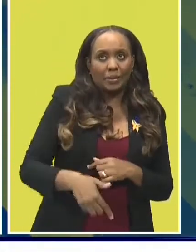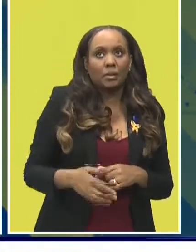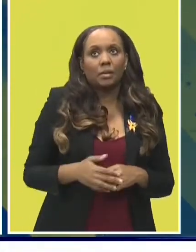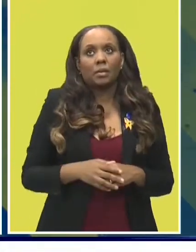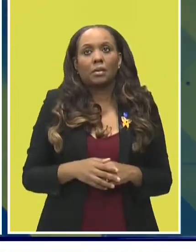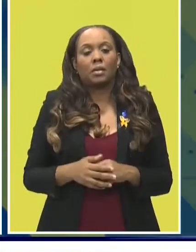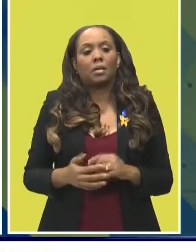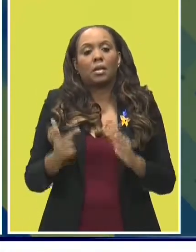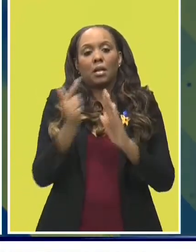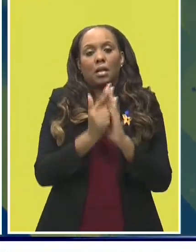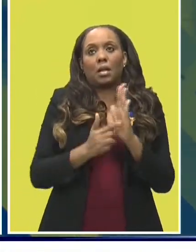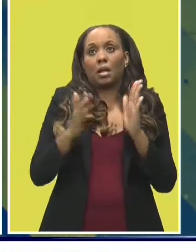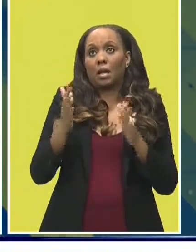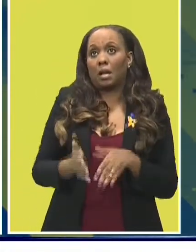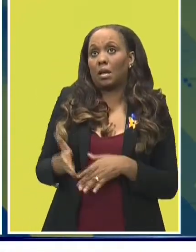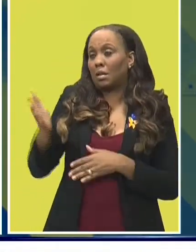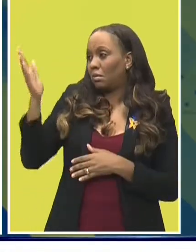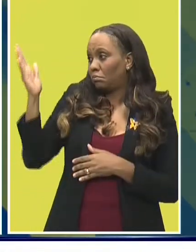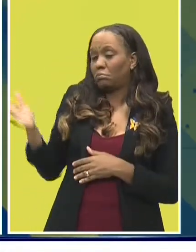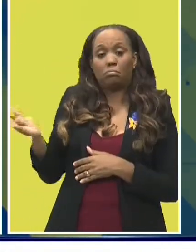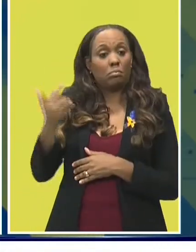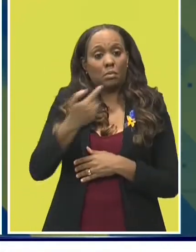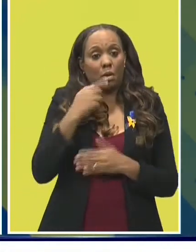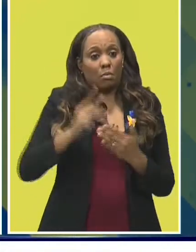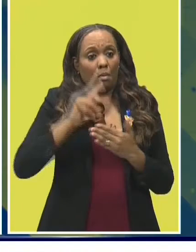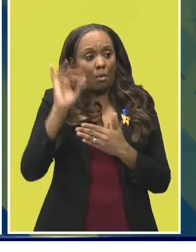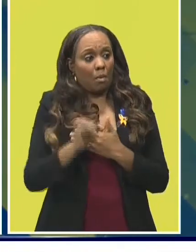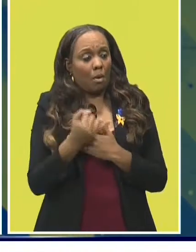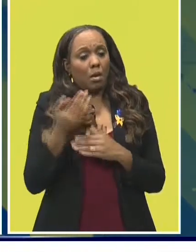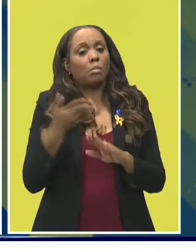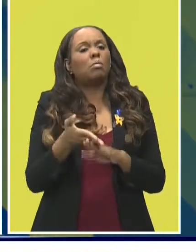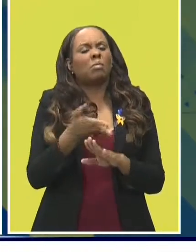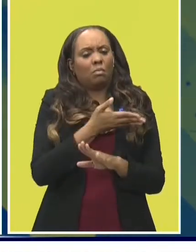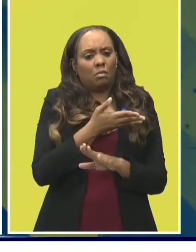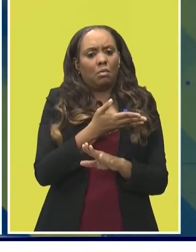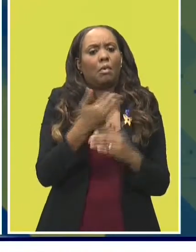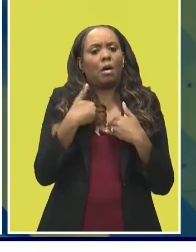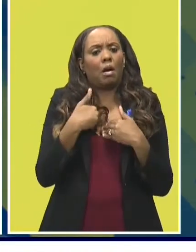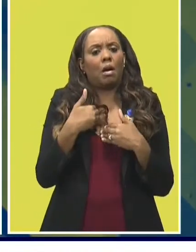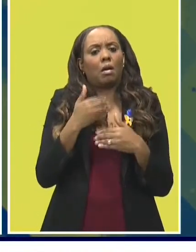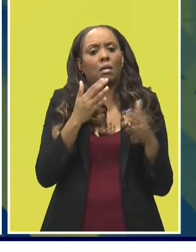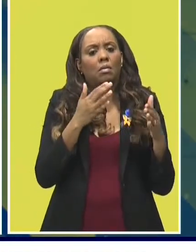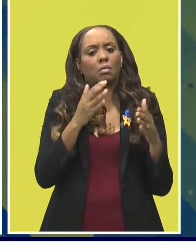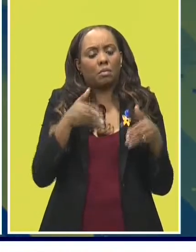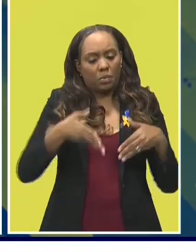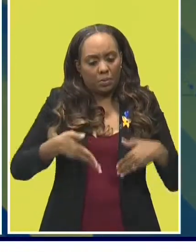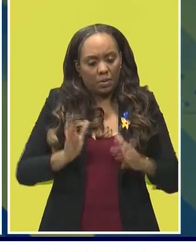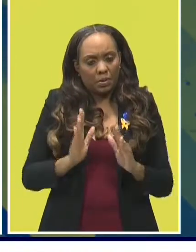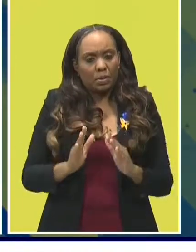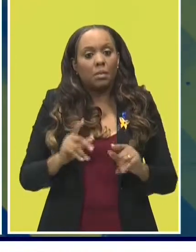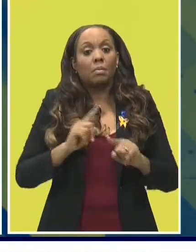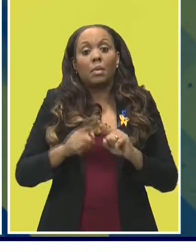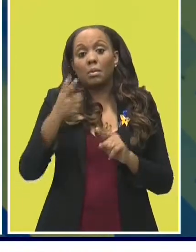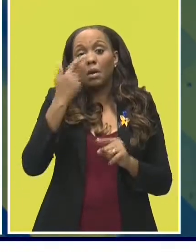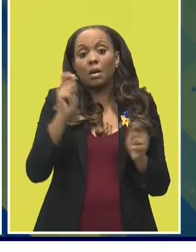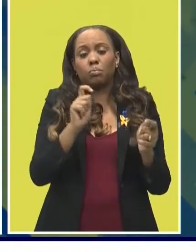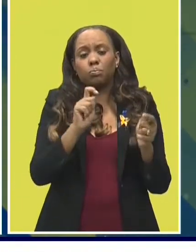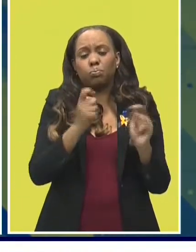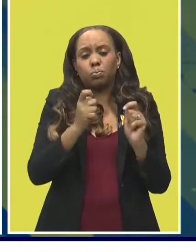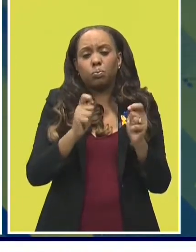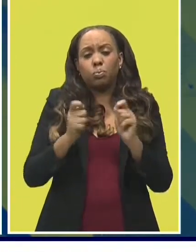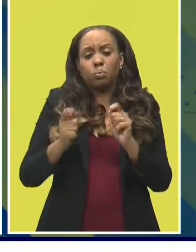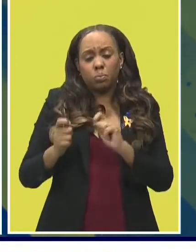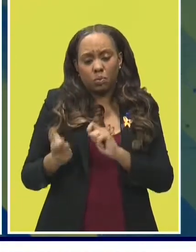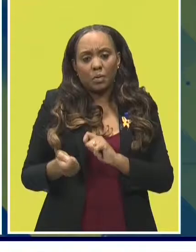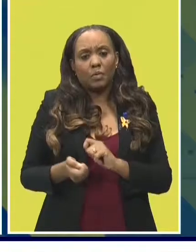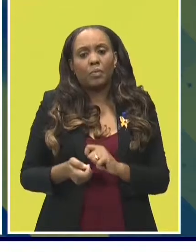at law and planner Derek Otterson says the project had previously obtained planning permission, but because of changes and a new strategic